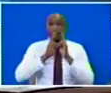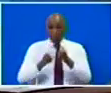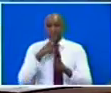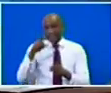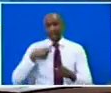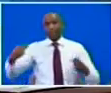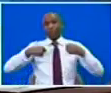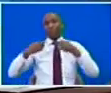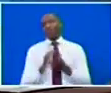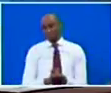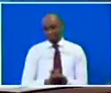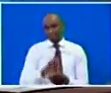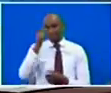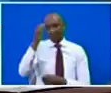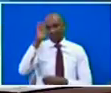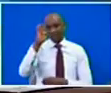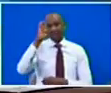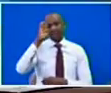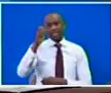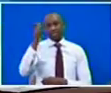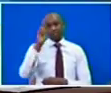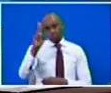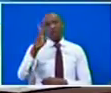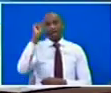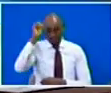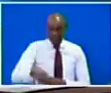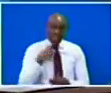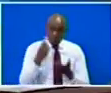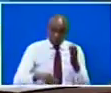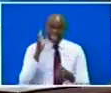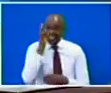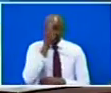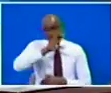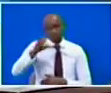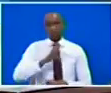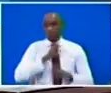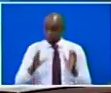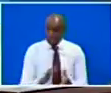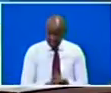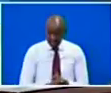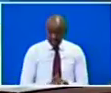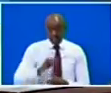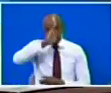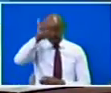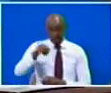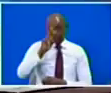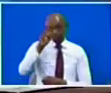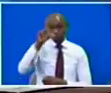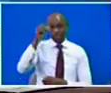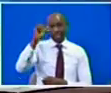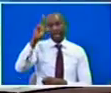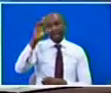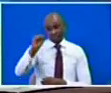threats. Tetu Member of Parliament Ndung'u Gethenji reports that the Nyeri County Commissioner, Julius Karuku, had threatened